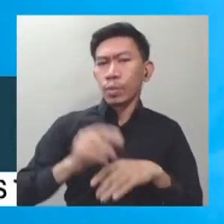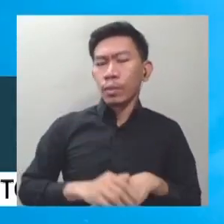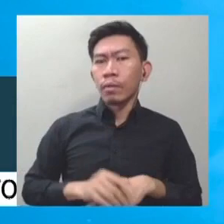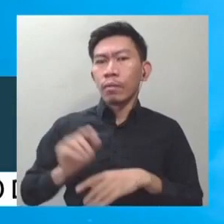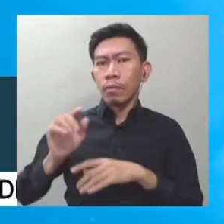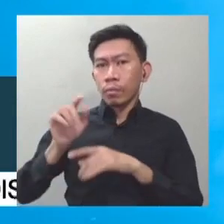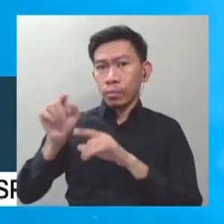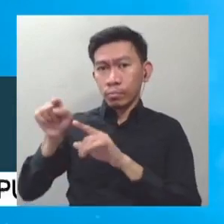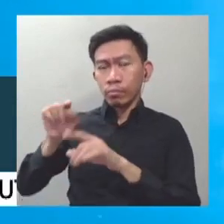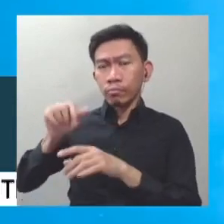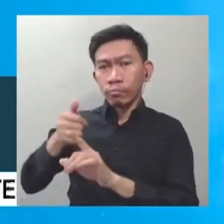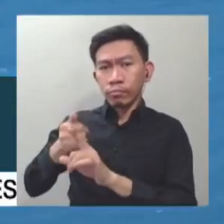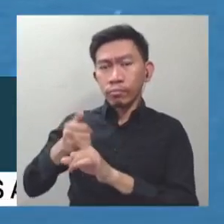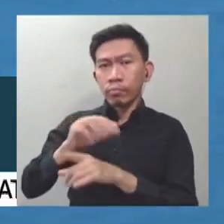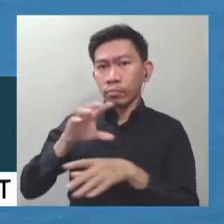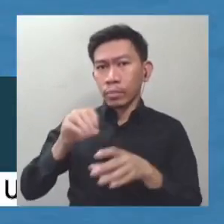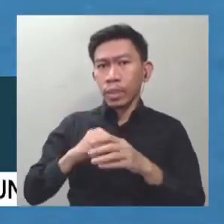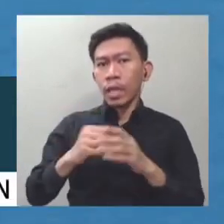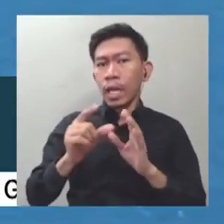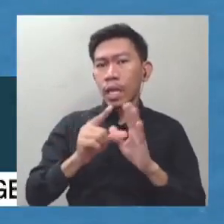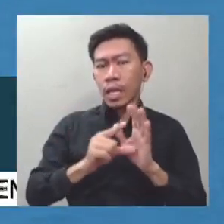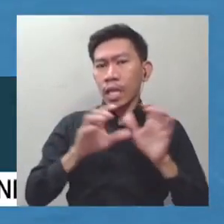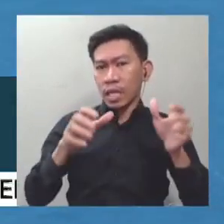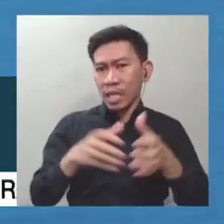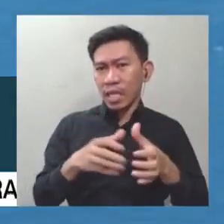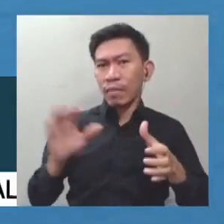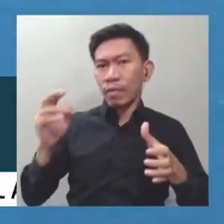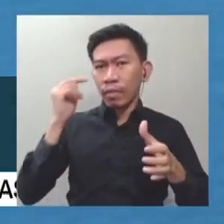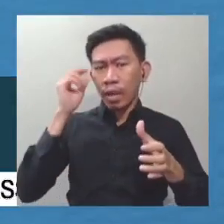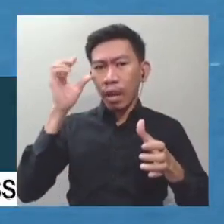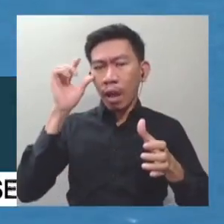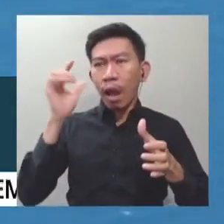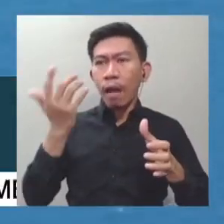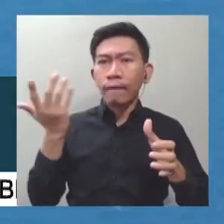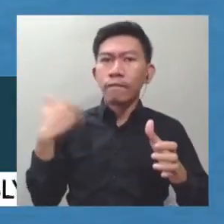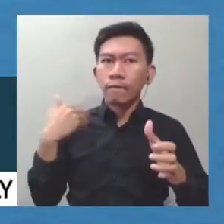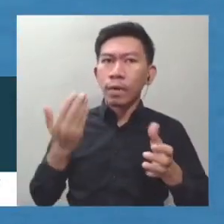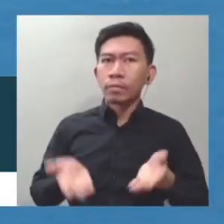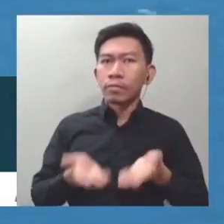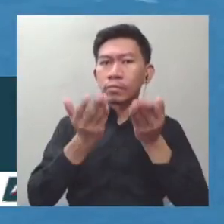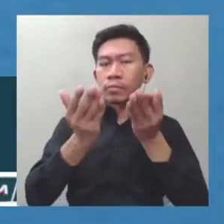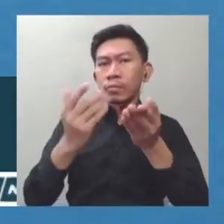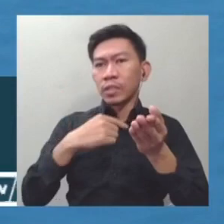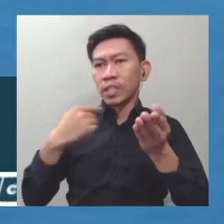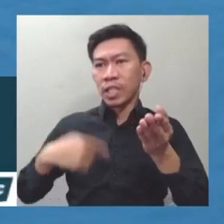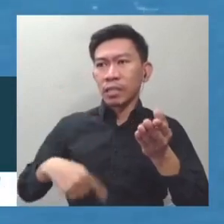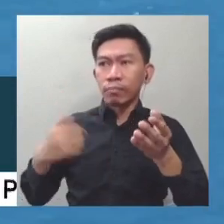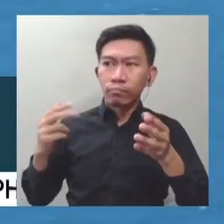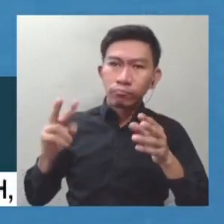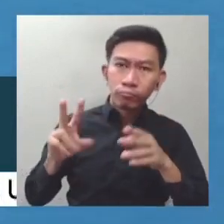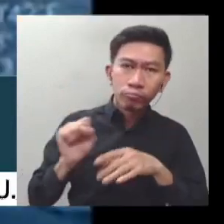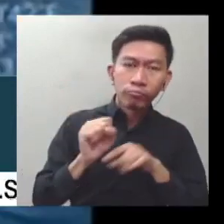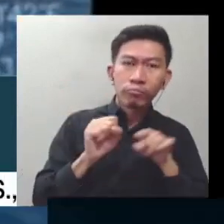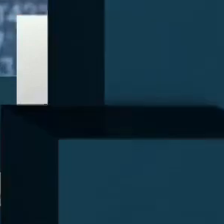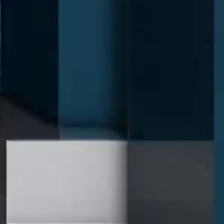team of the Aquino administration that took China to court back in 2013 and won 3 years later.